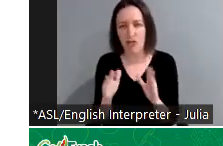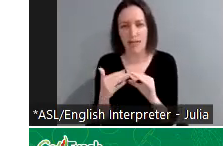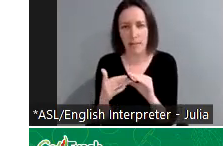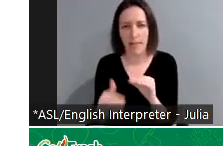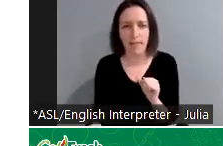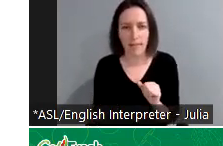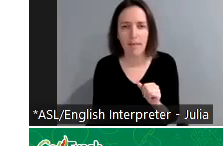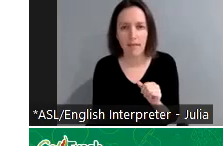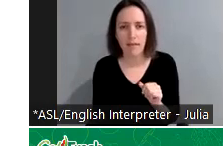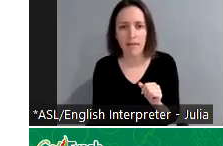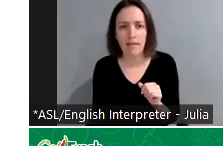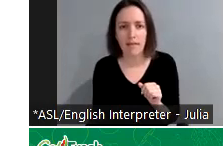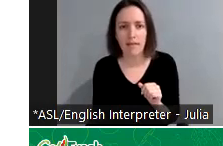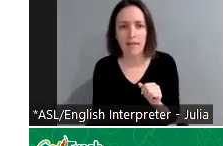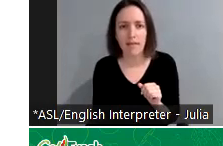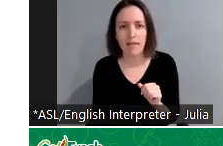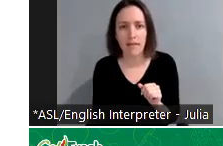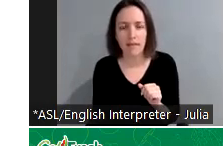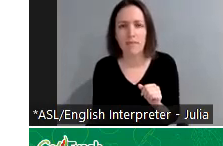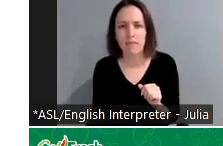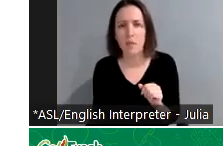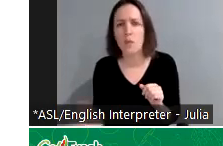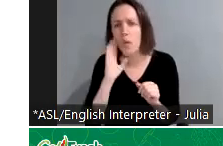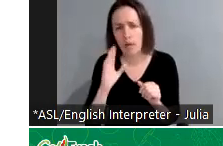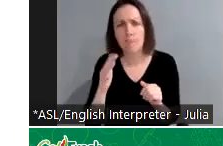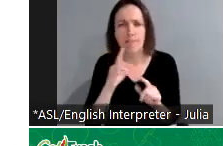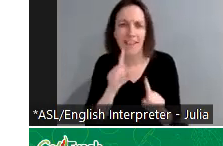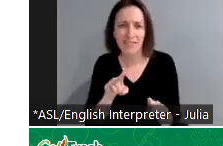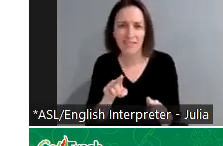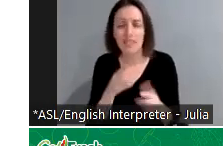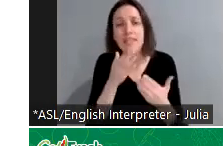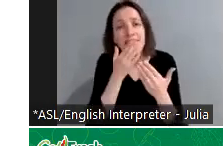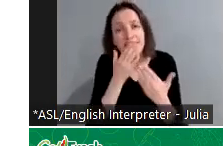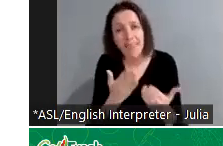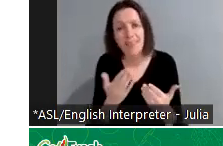and we will be sure to get back to you all. So again, thank you for joining us.